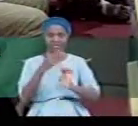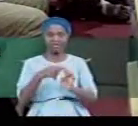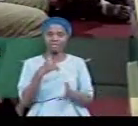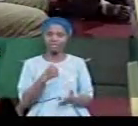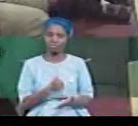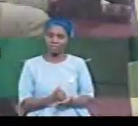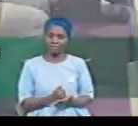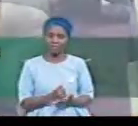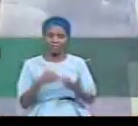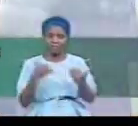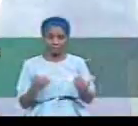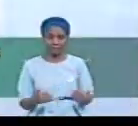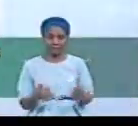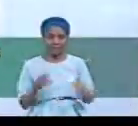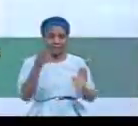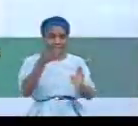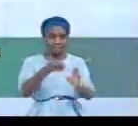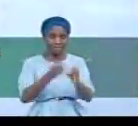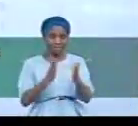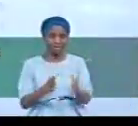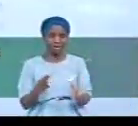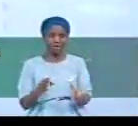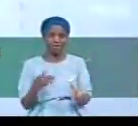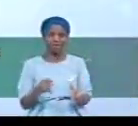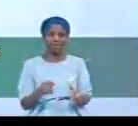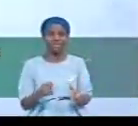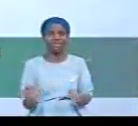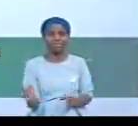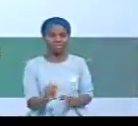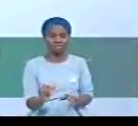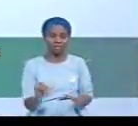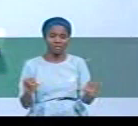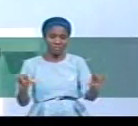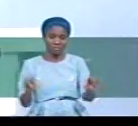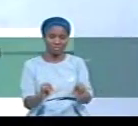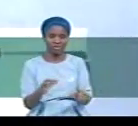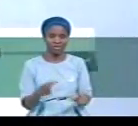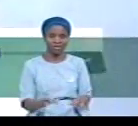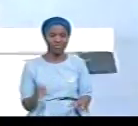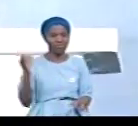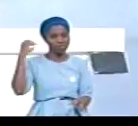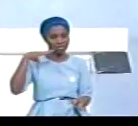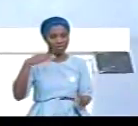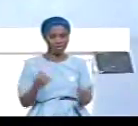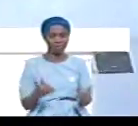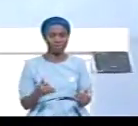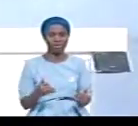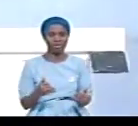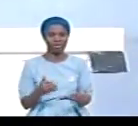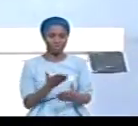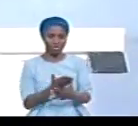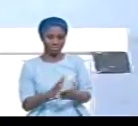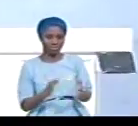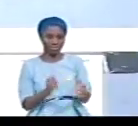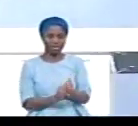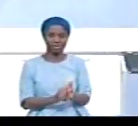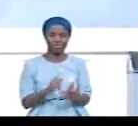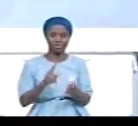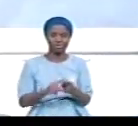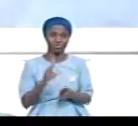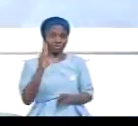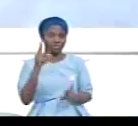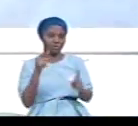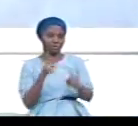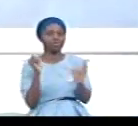of the same measure of grace. Let's divide that to three parts so we can understand very well.